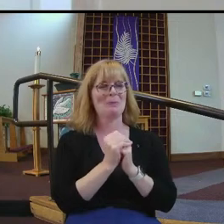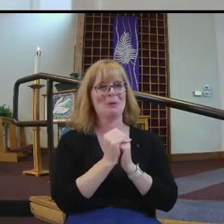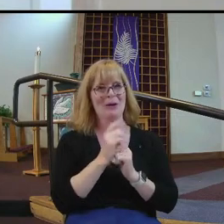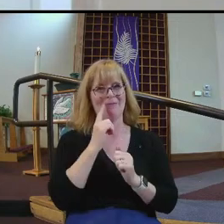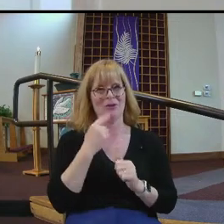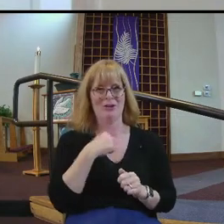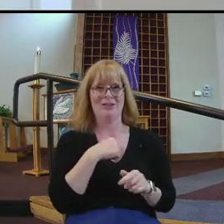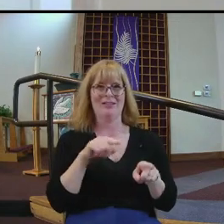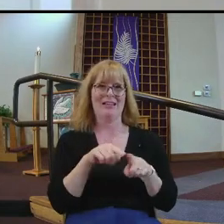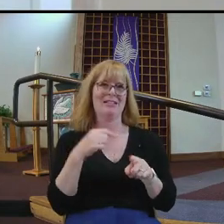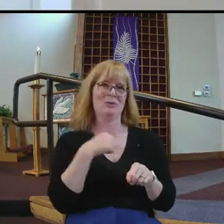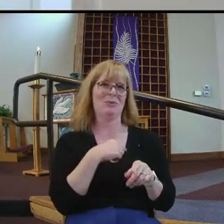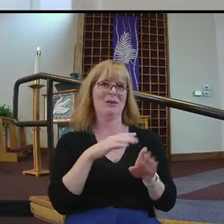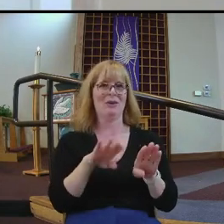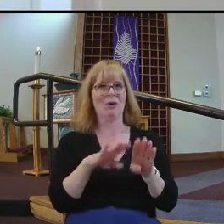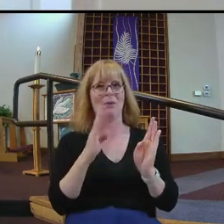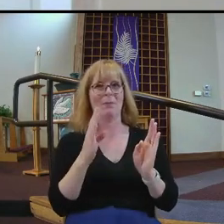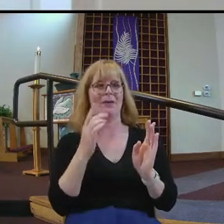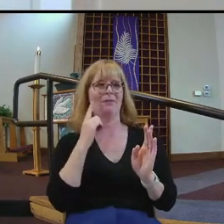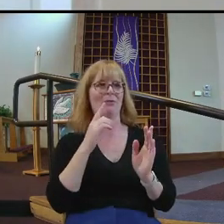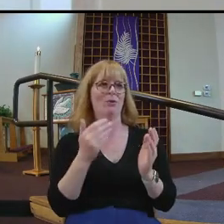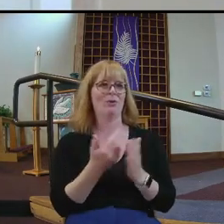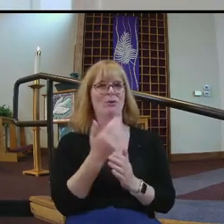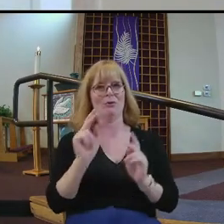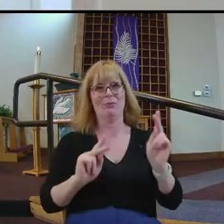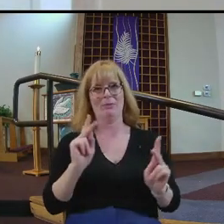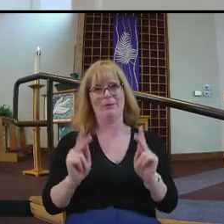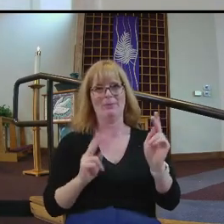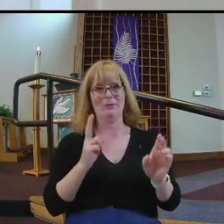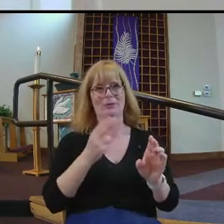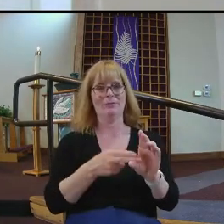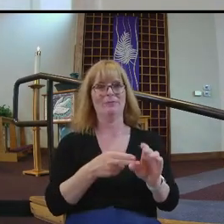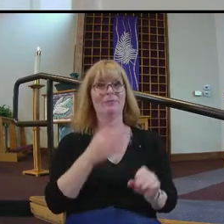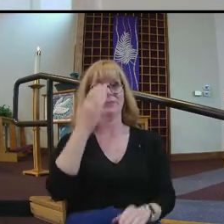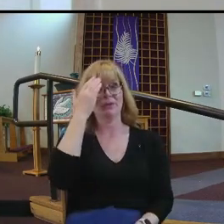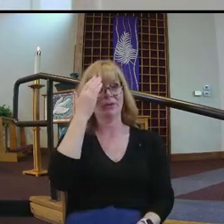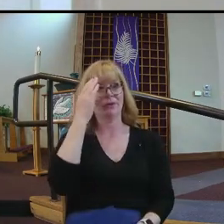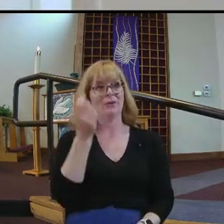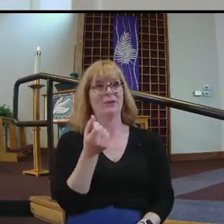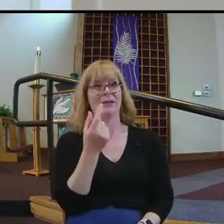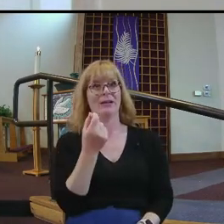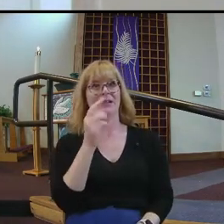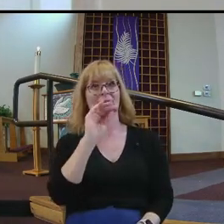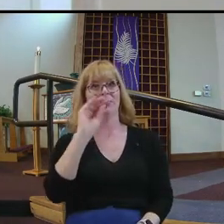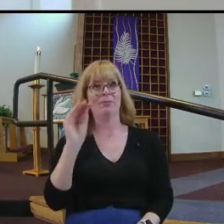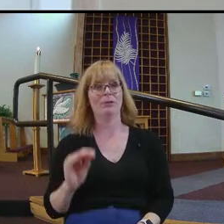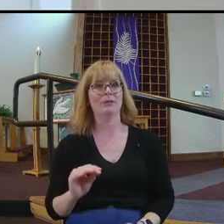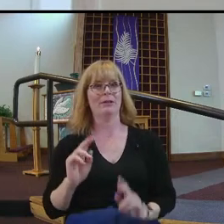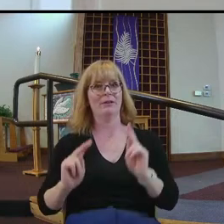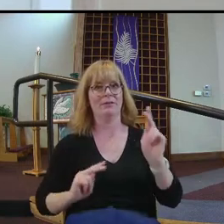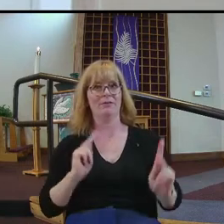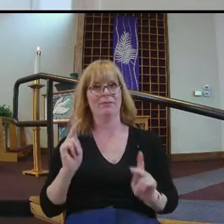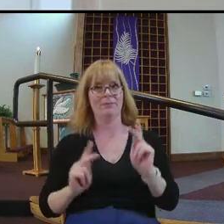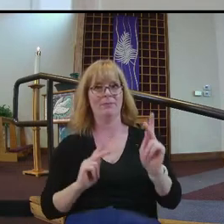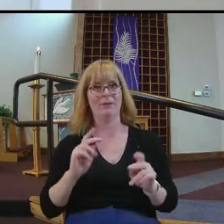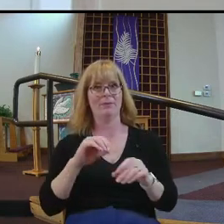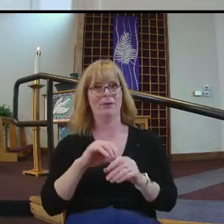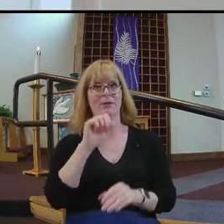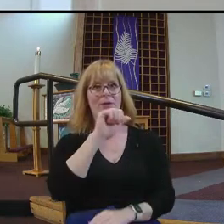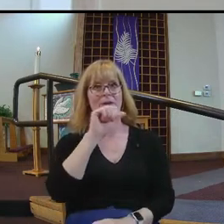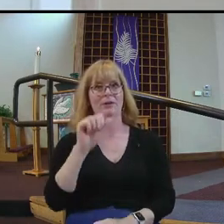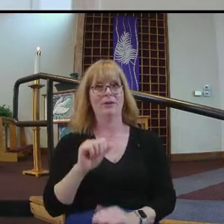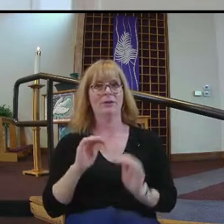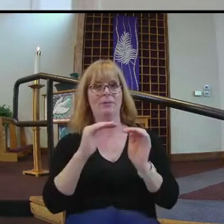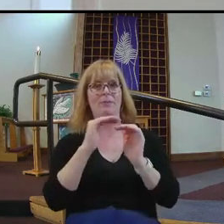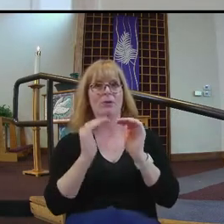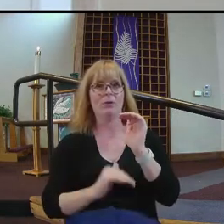people. And did you know that 11% of people in Austin live below the poverty